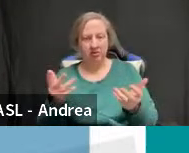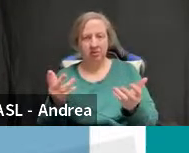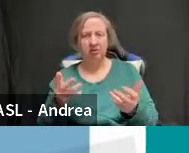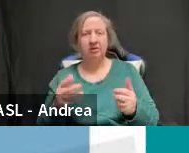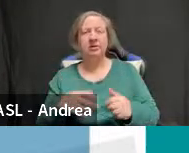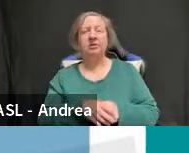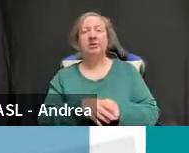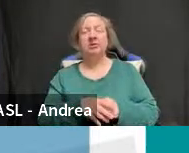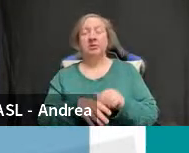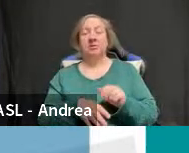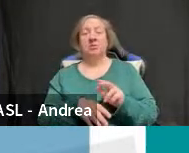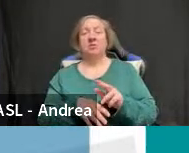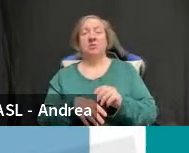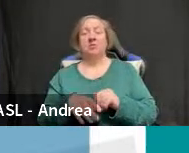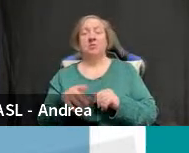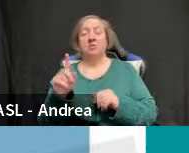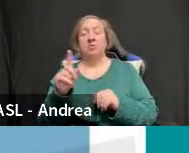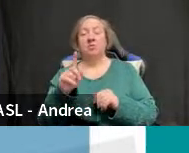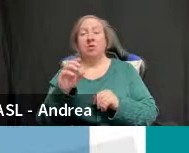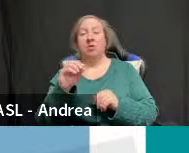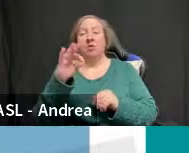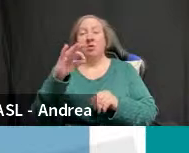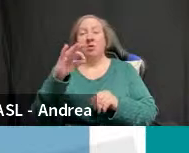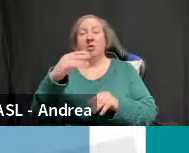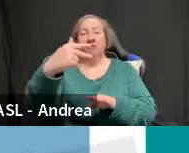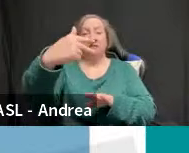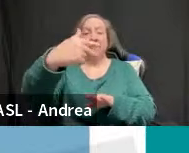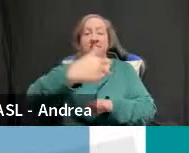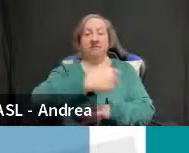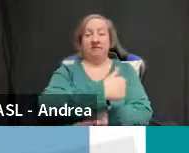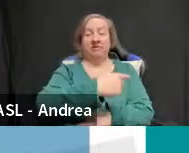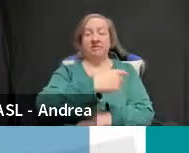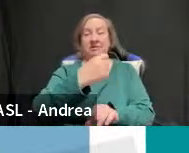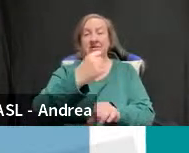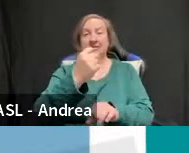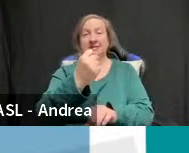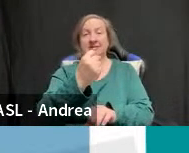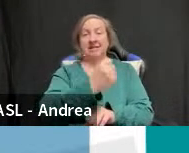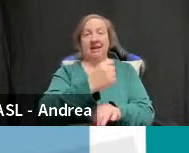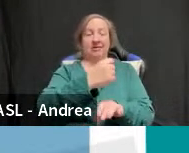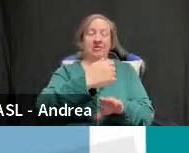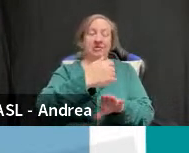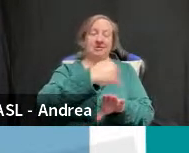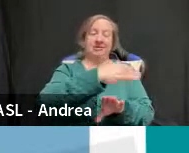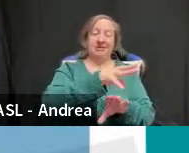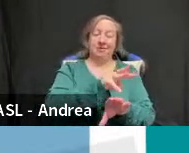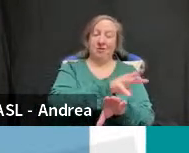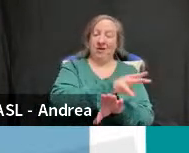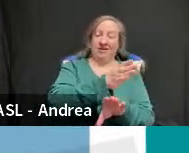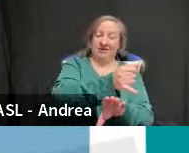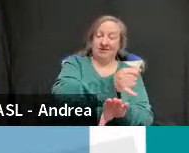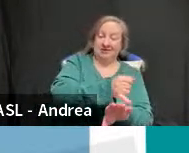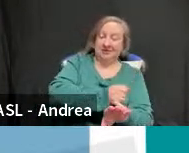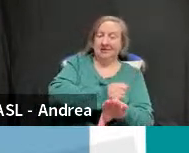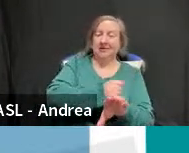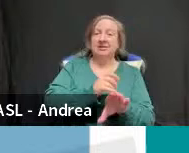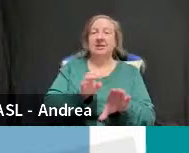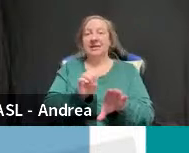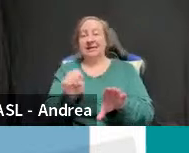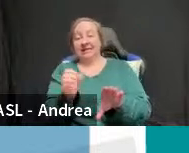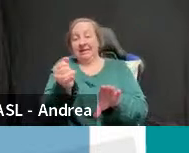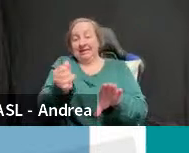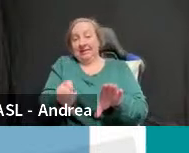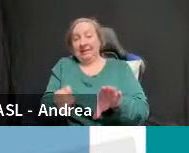the west edge of the off-ramp as it comes southbound, and then the east edge of the property line at the business